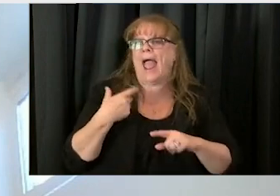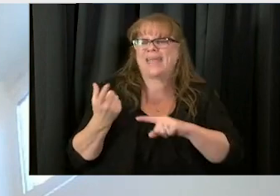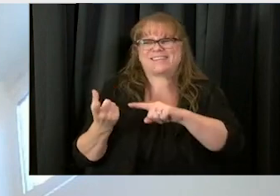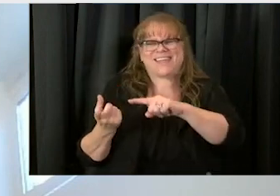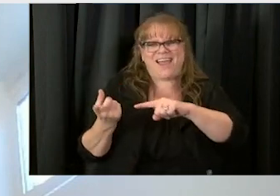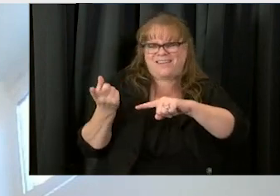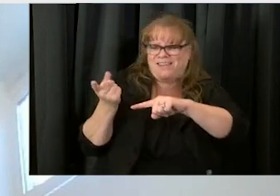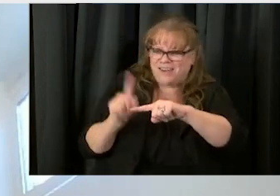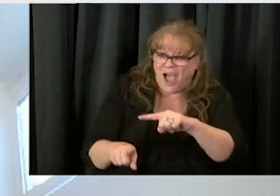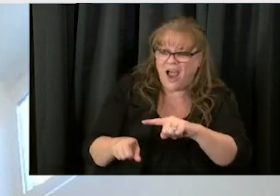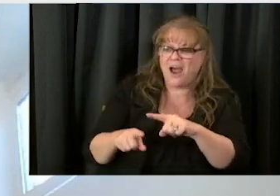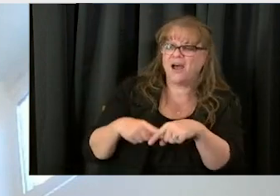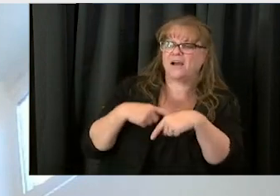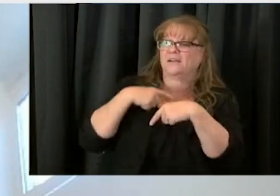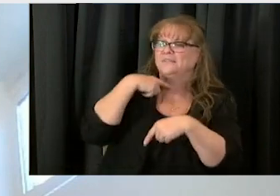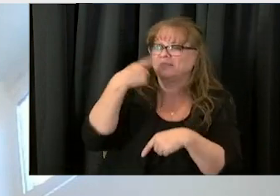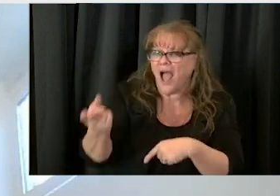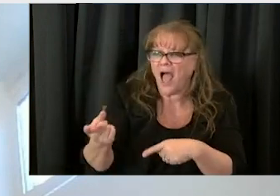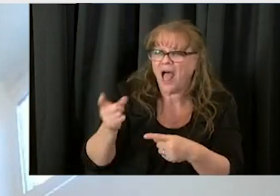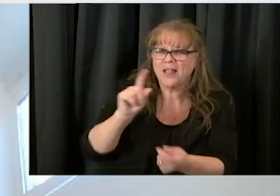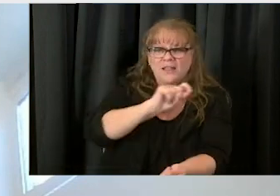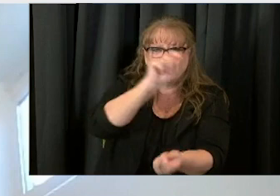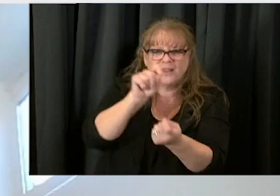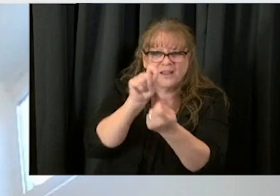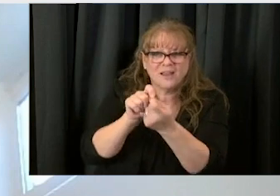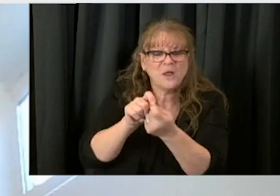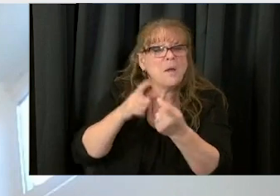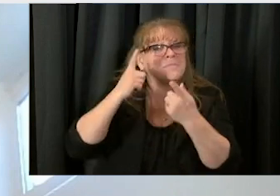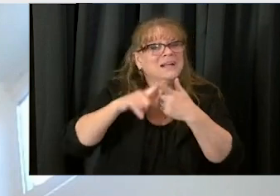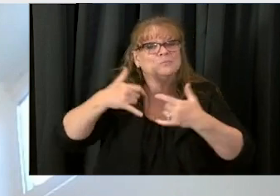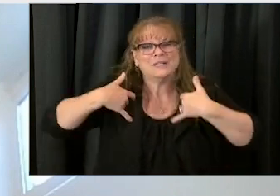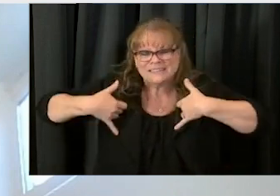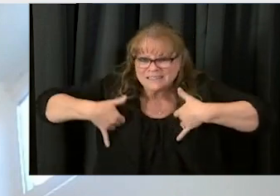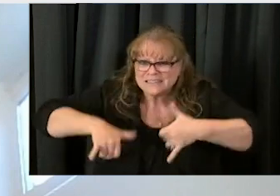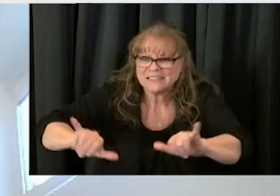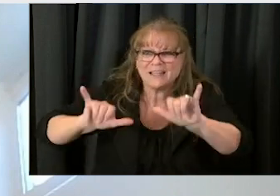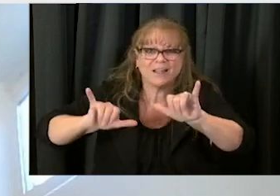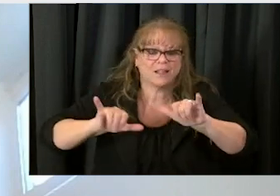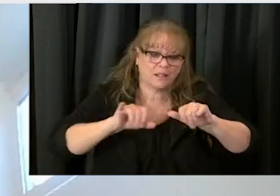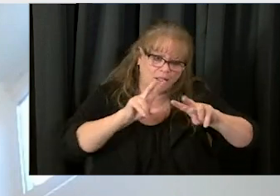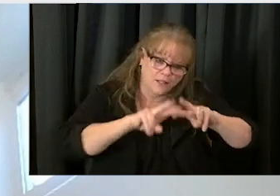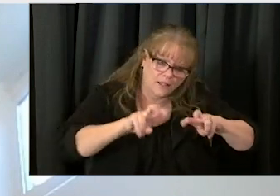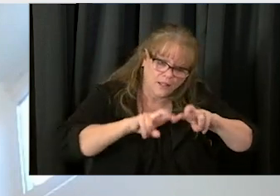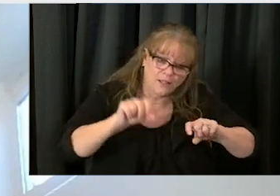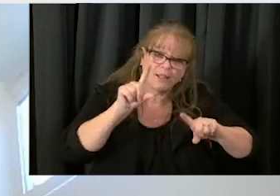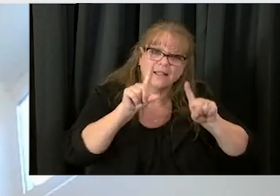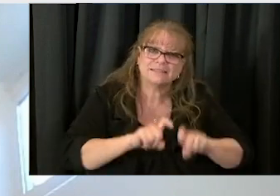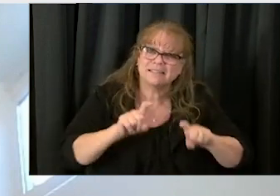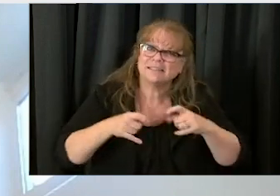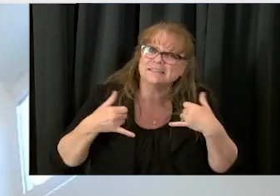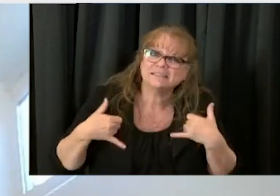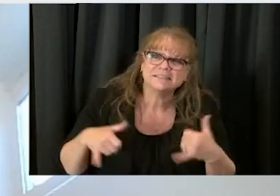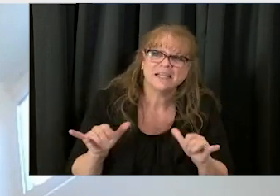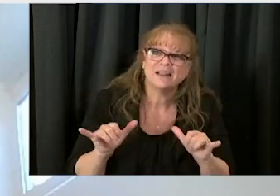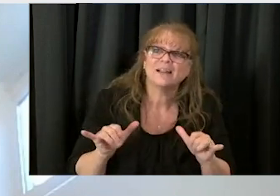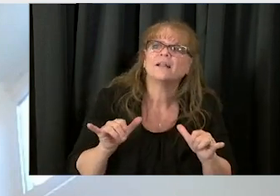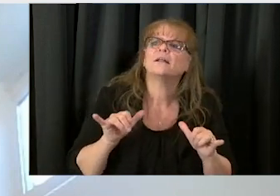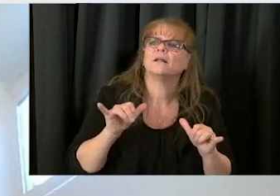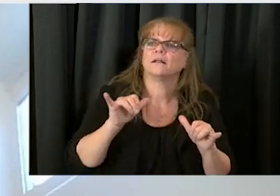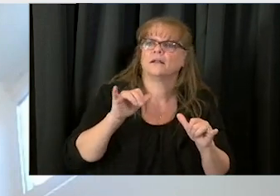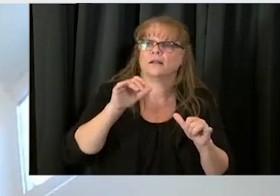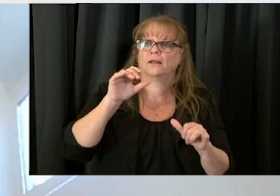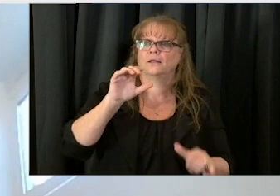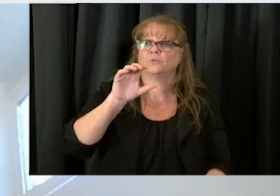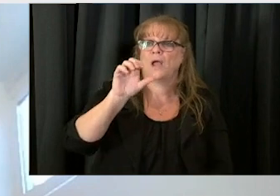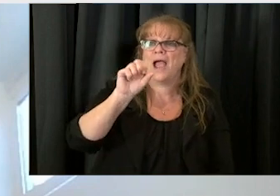samples. It is not just the S dropout protein that would drive us to do sequencing, but we do have a robust